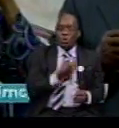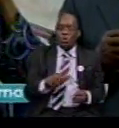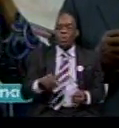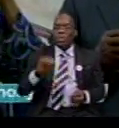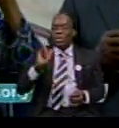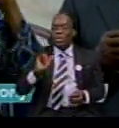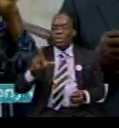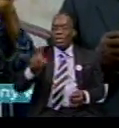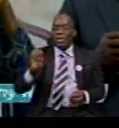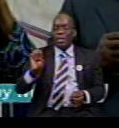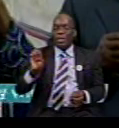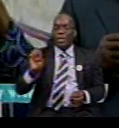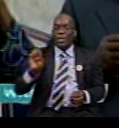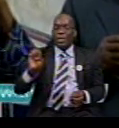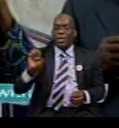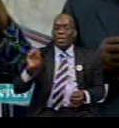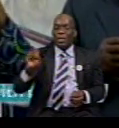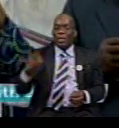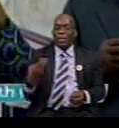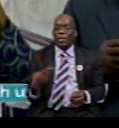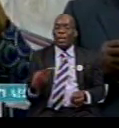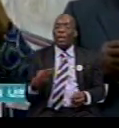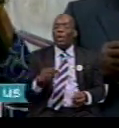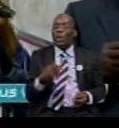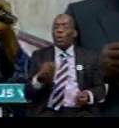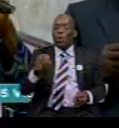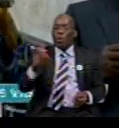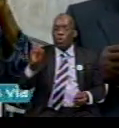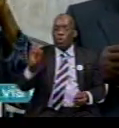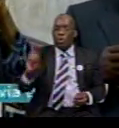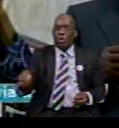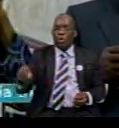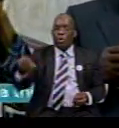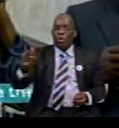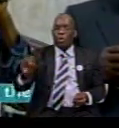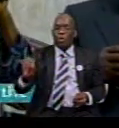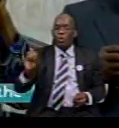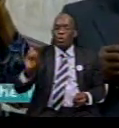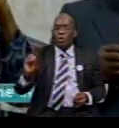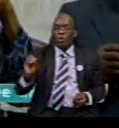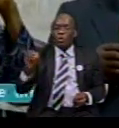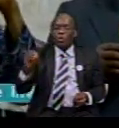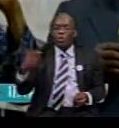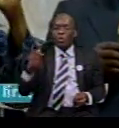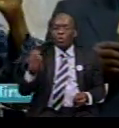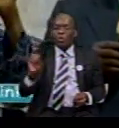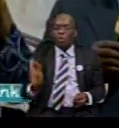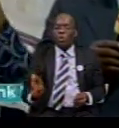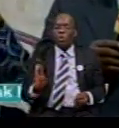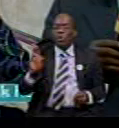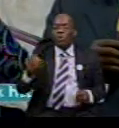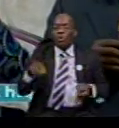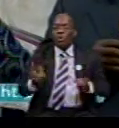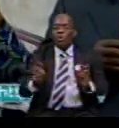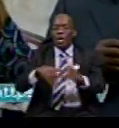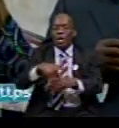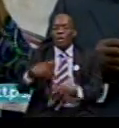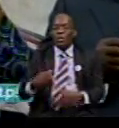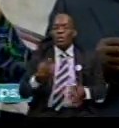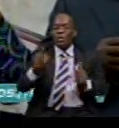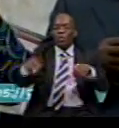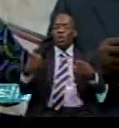Hospital, and Ogbomaso. There was no way out. I went to